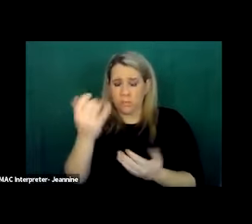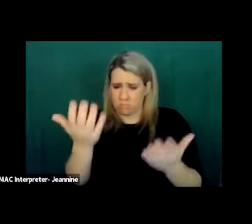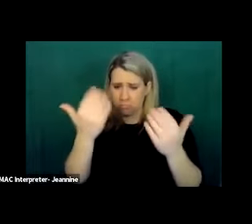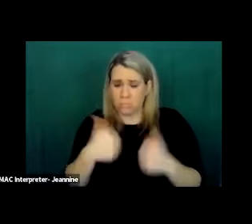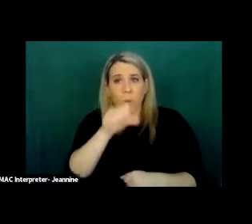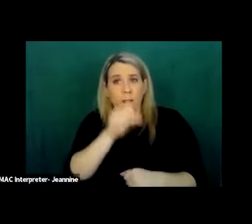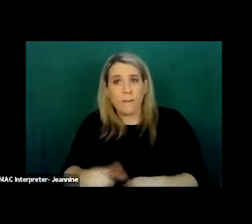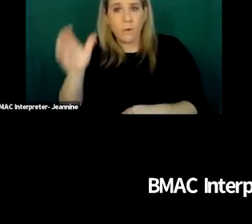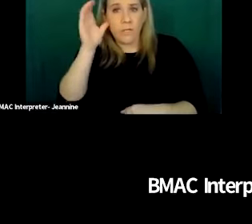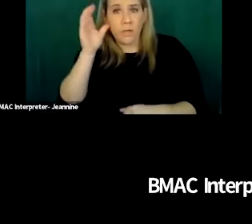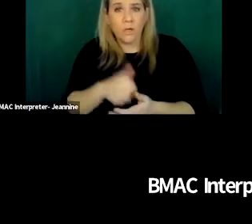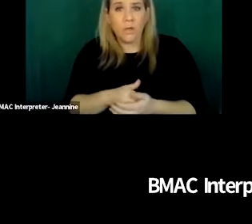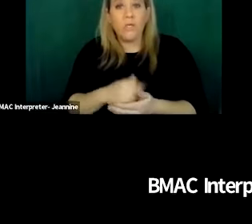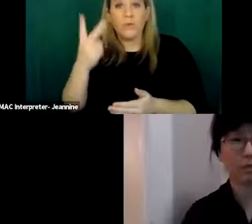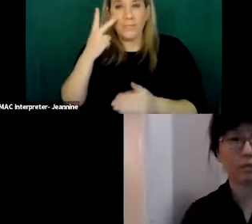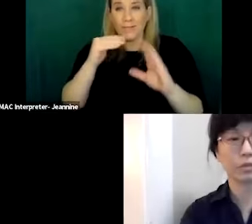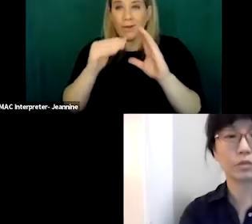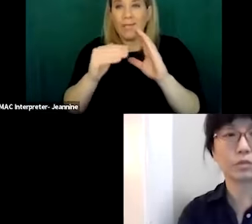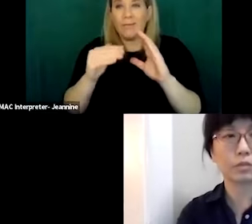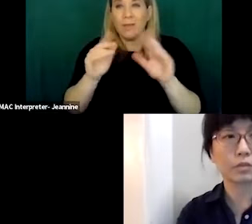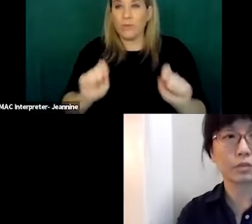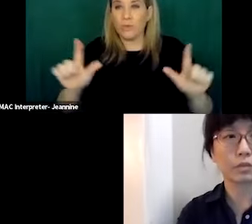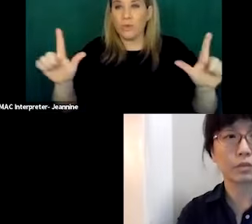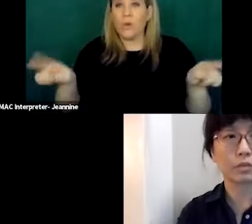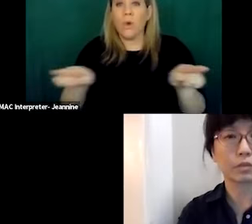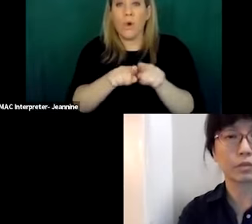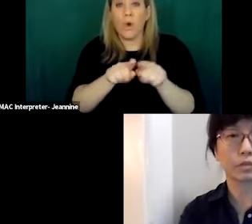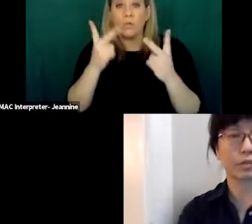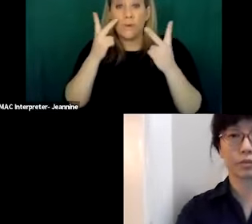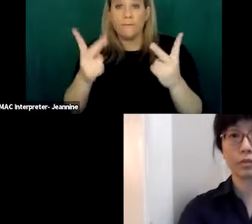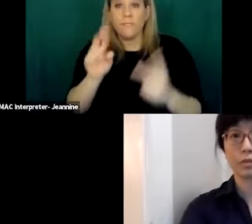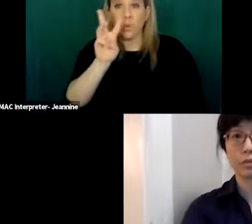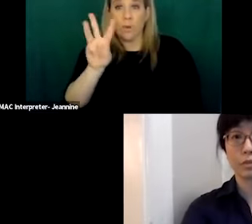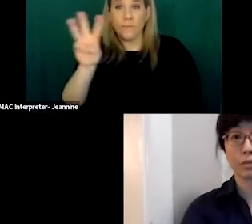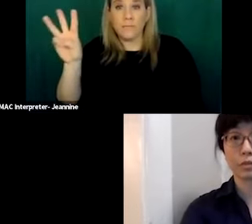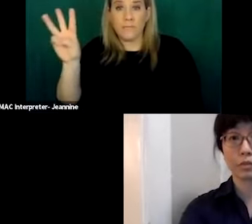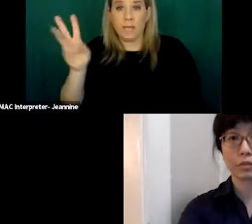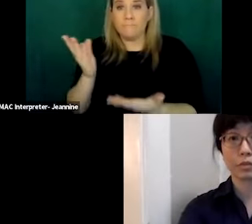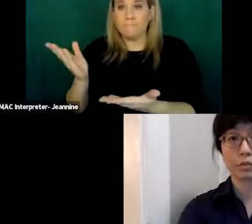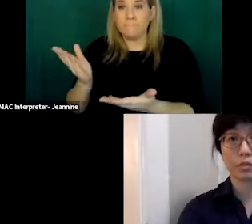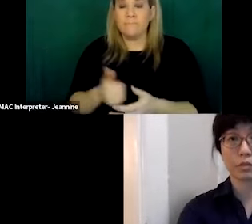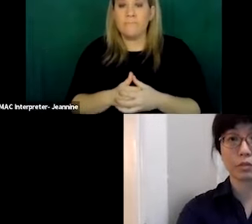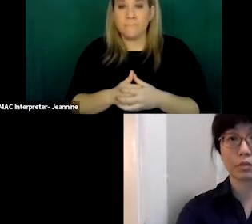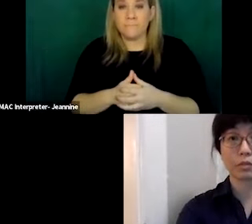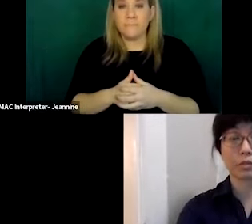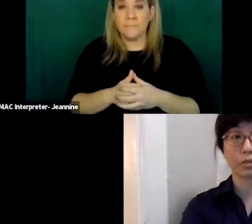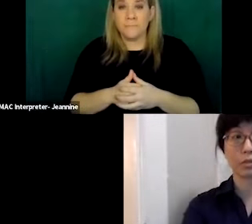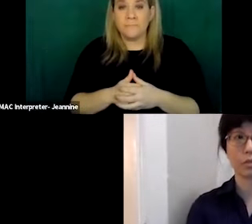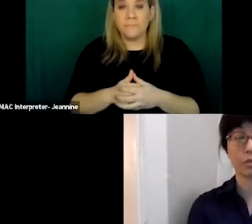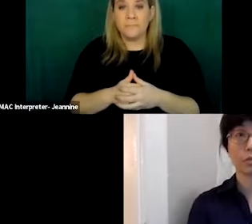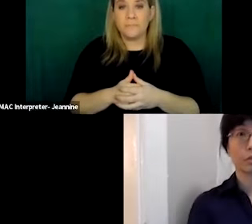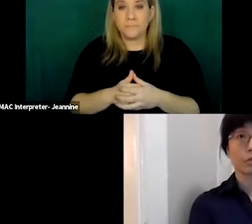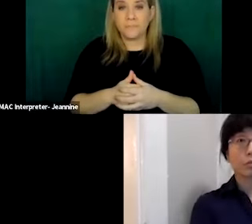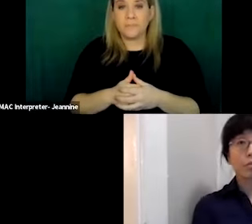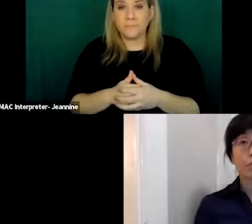you. Our email's on the screen. Also, you can visit our webpage at the Learning Center under Academic Coaching.